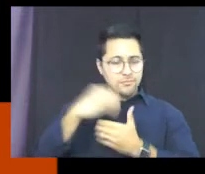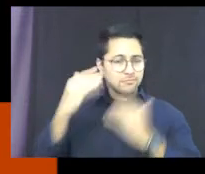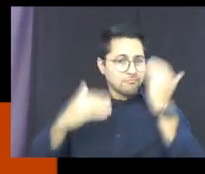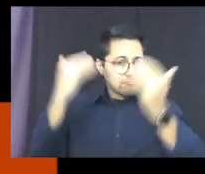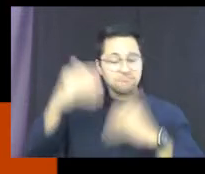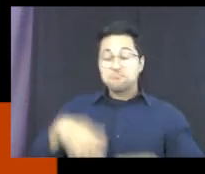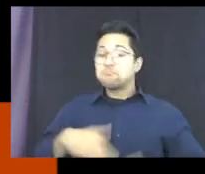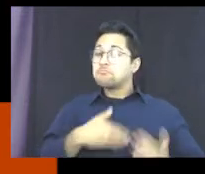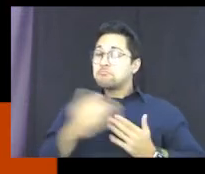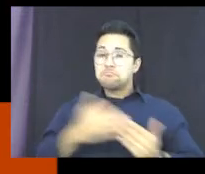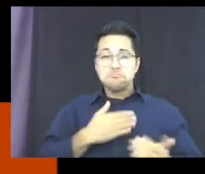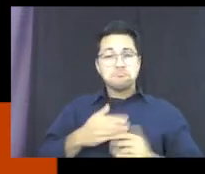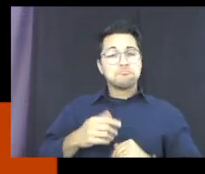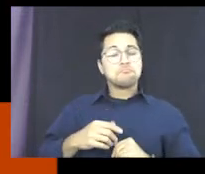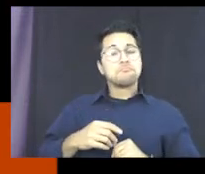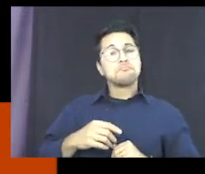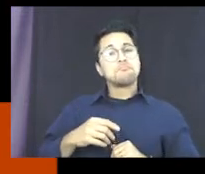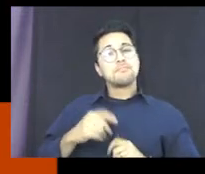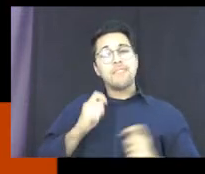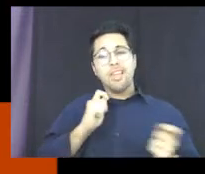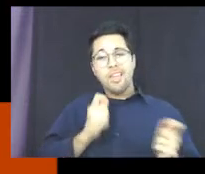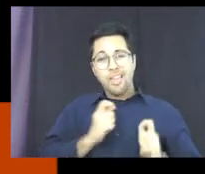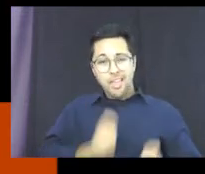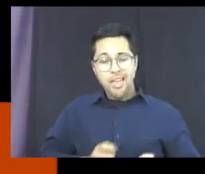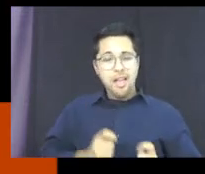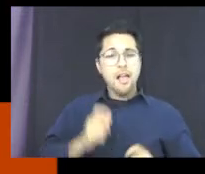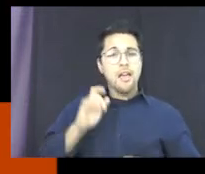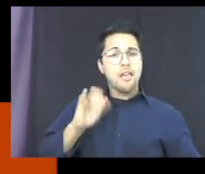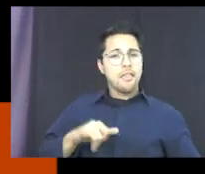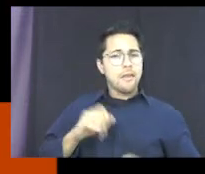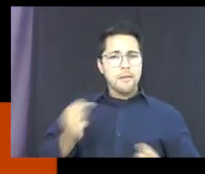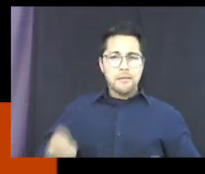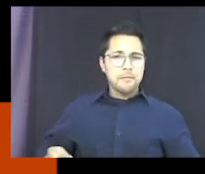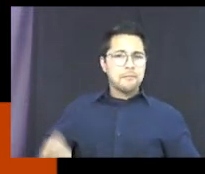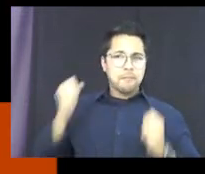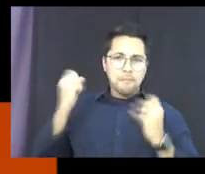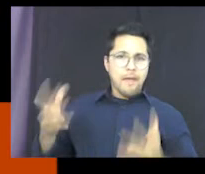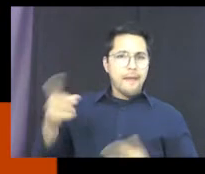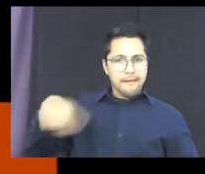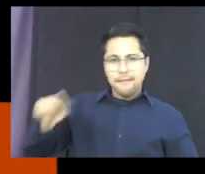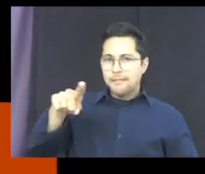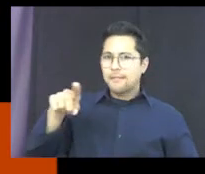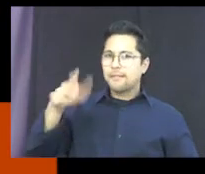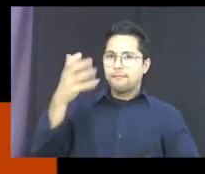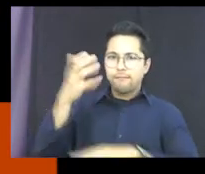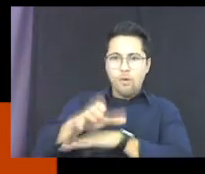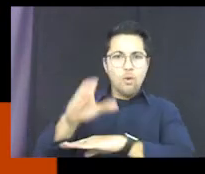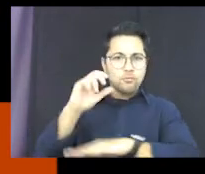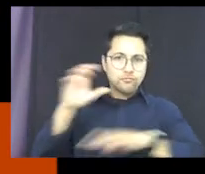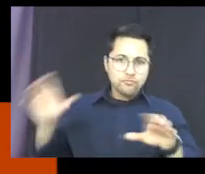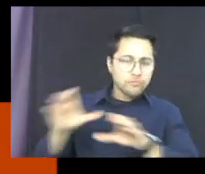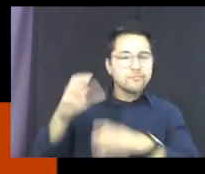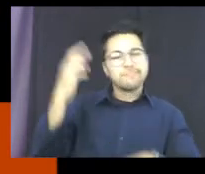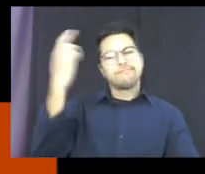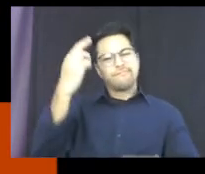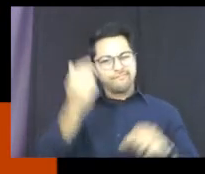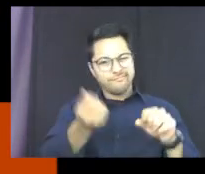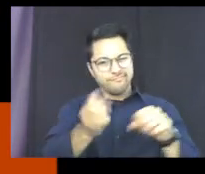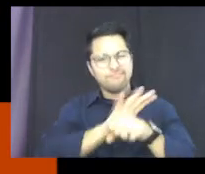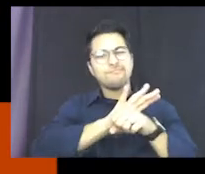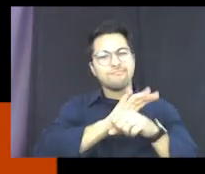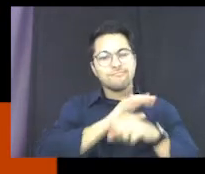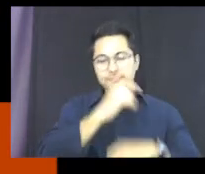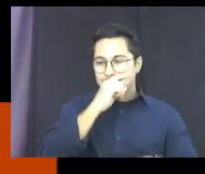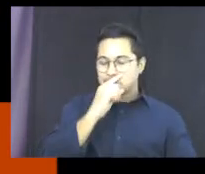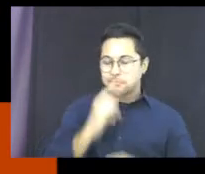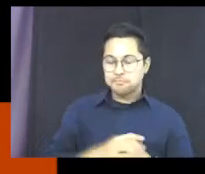of the changes and adaptations that many of them had to make due to the COVID-19 pandemic, to the